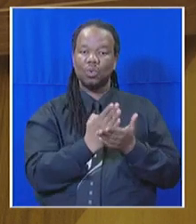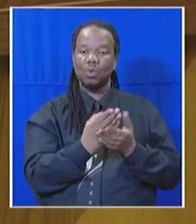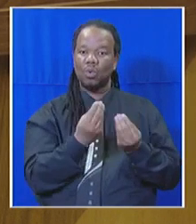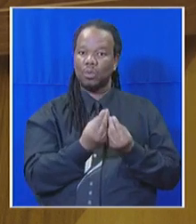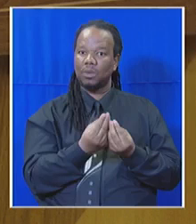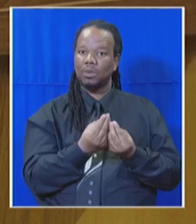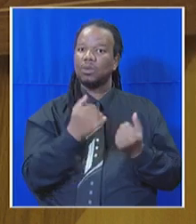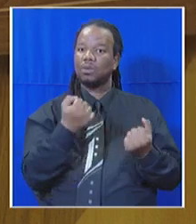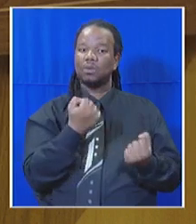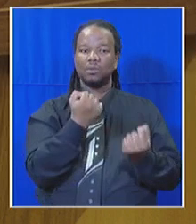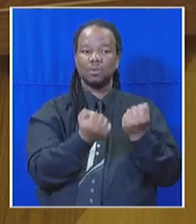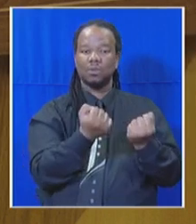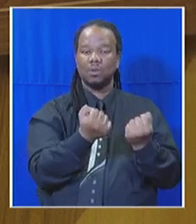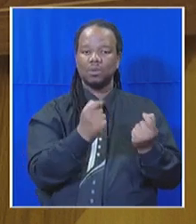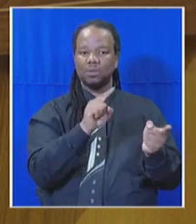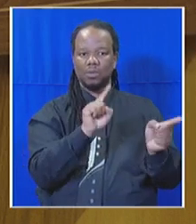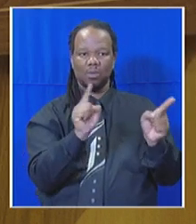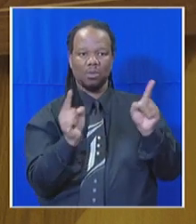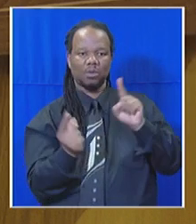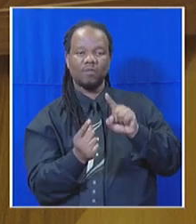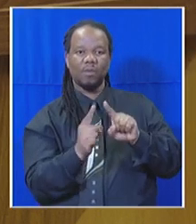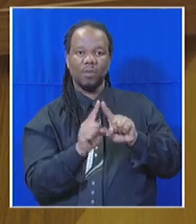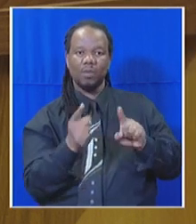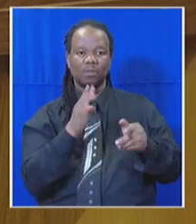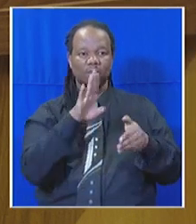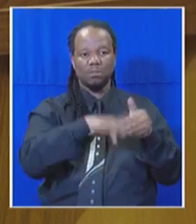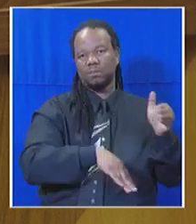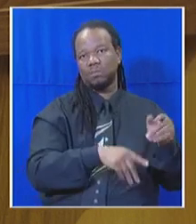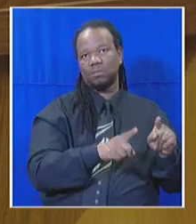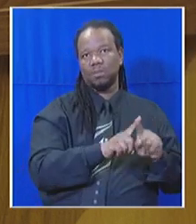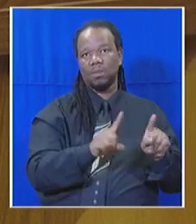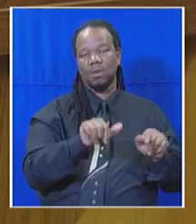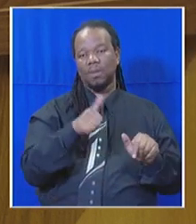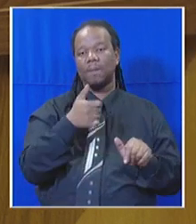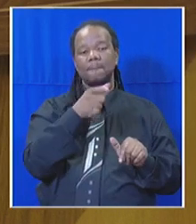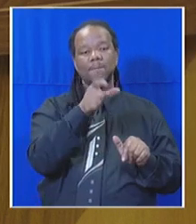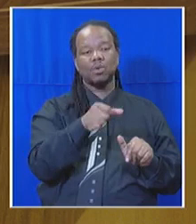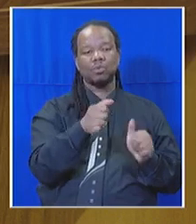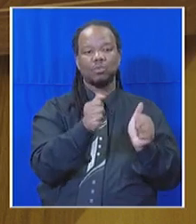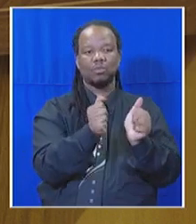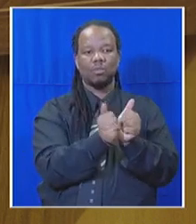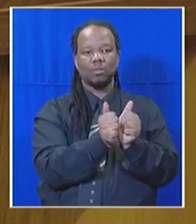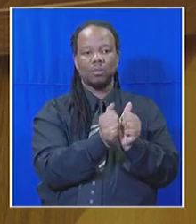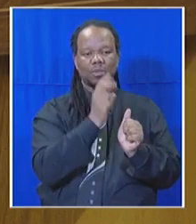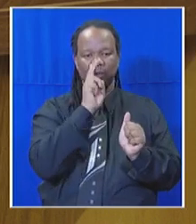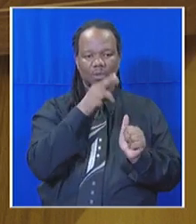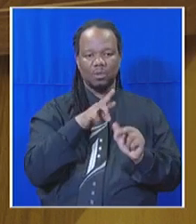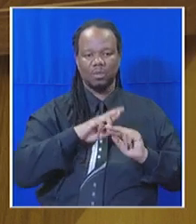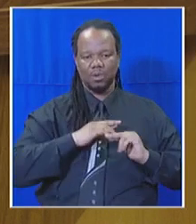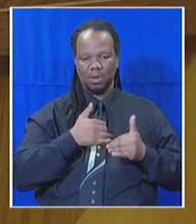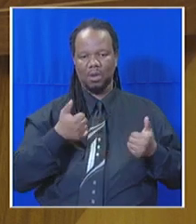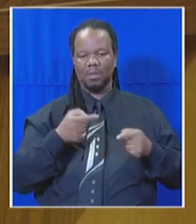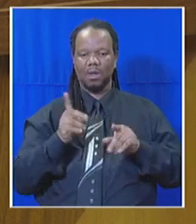not punitive. It is a department that is supposed to ensure that offenders get rehabilitated back to society